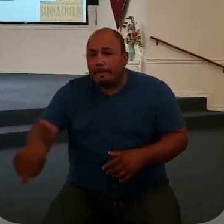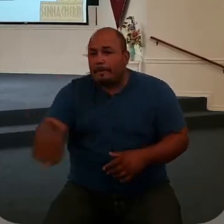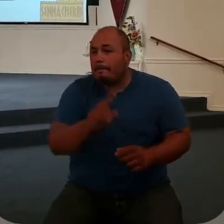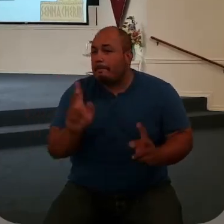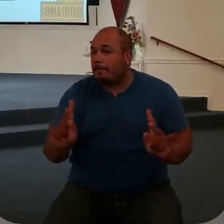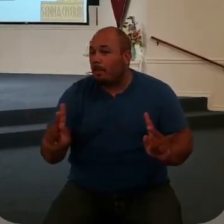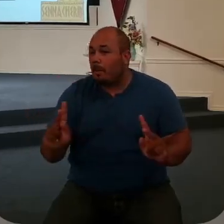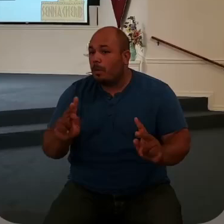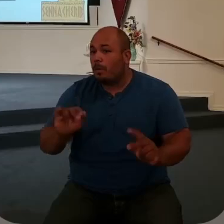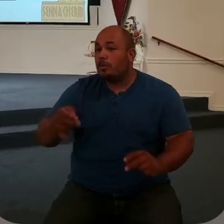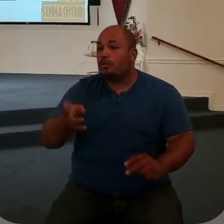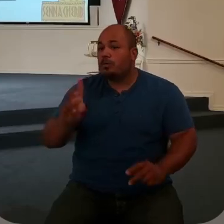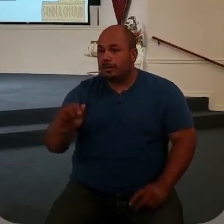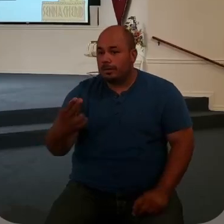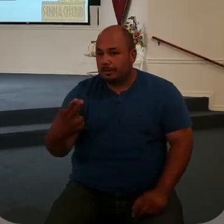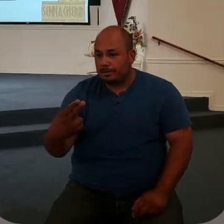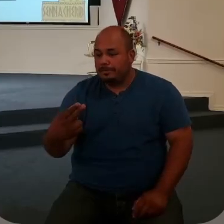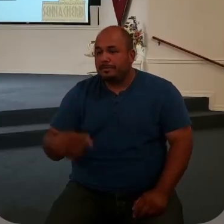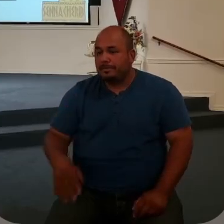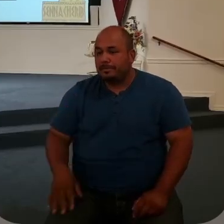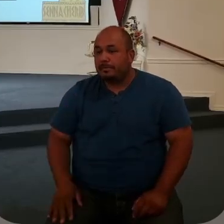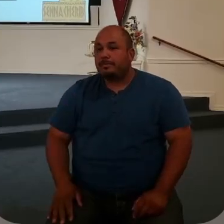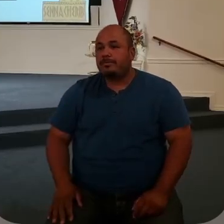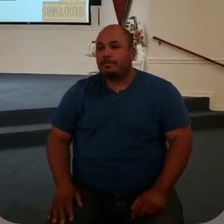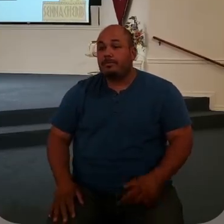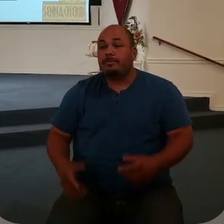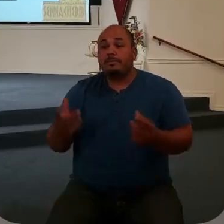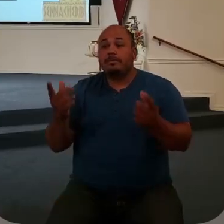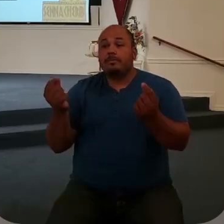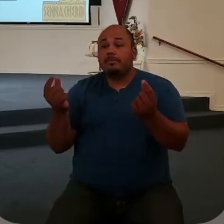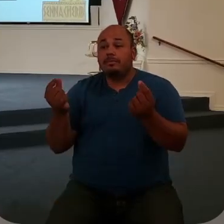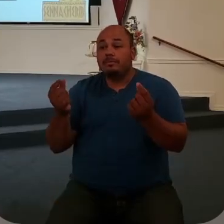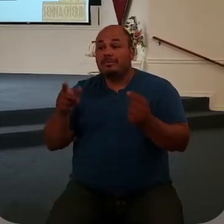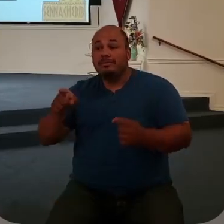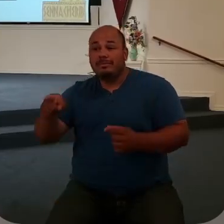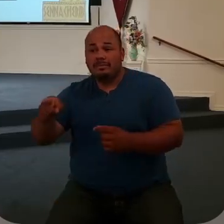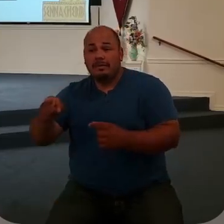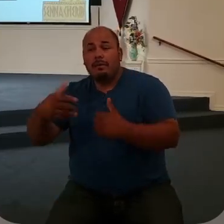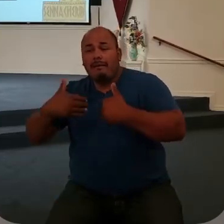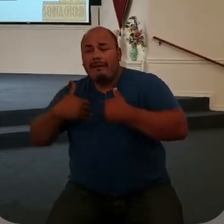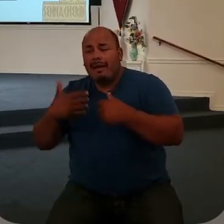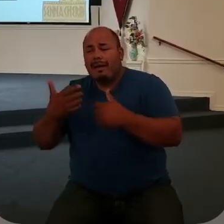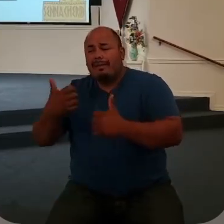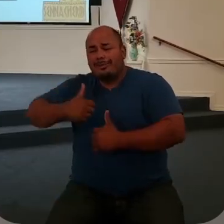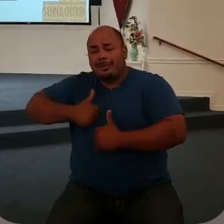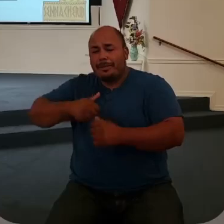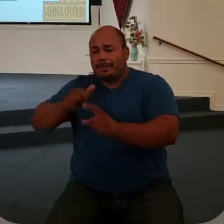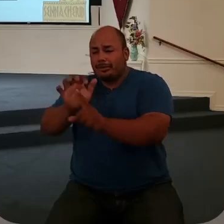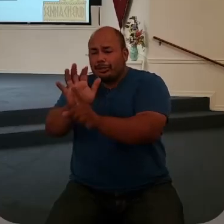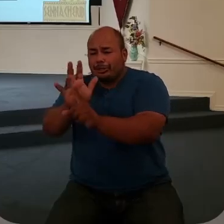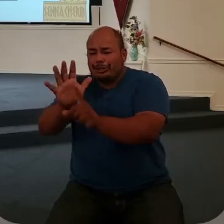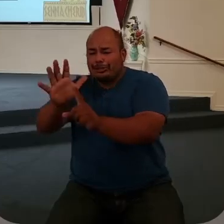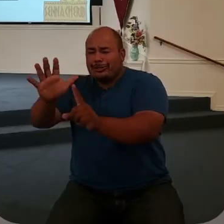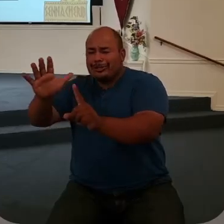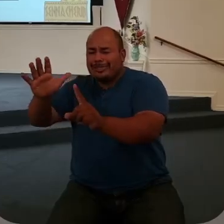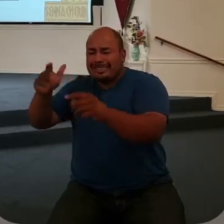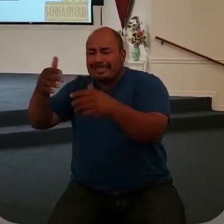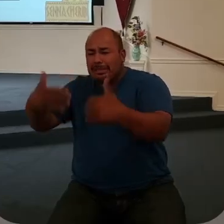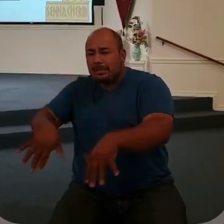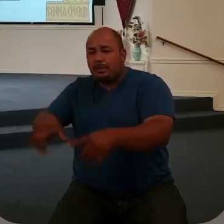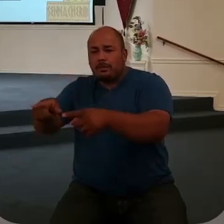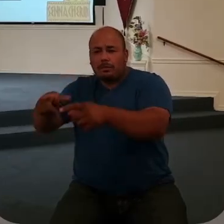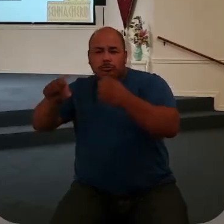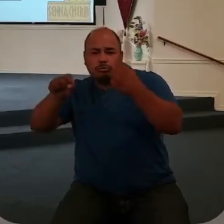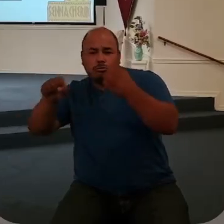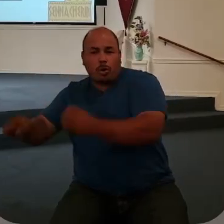of Judah. With a large part of the Assyrian army behind him, he mocked Judah. He said their ally Egypt